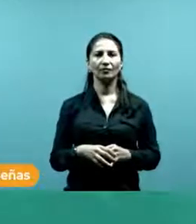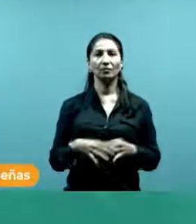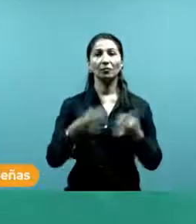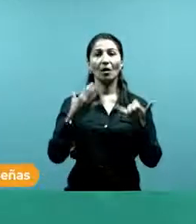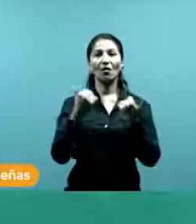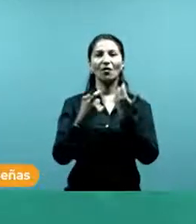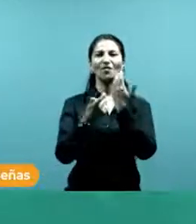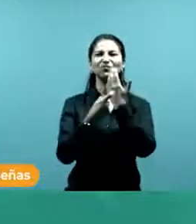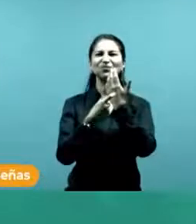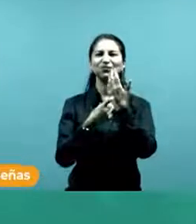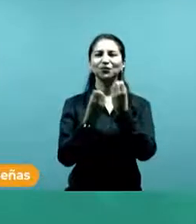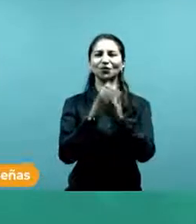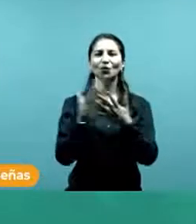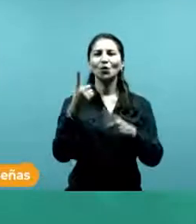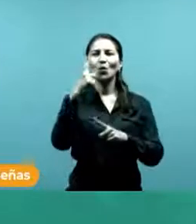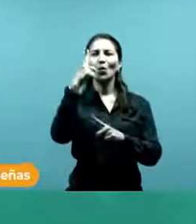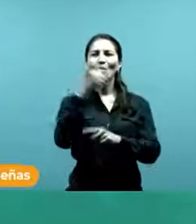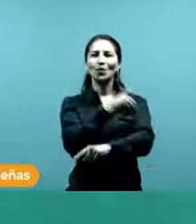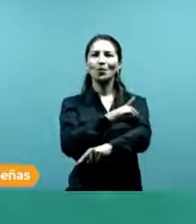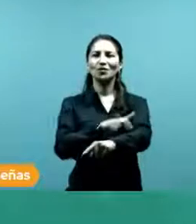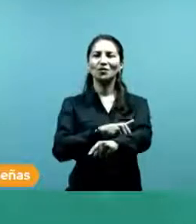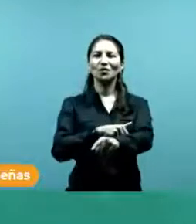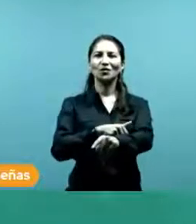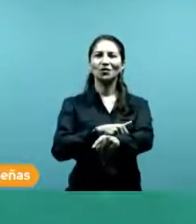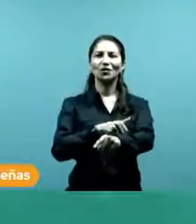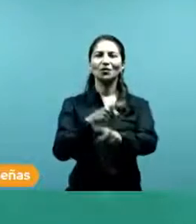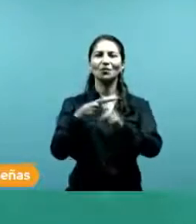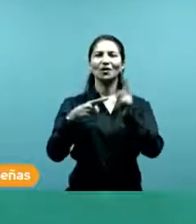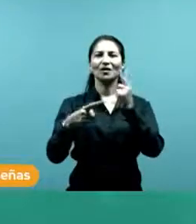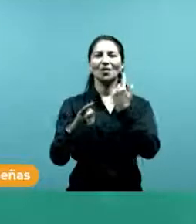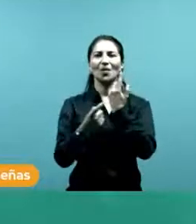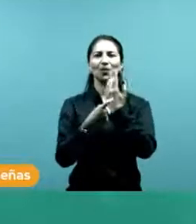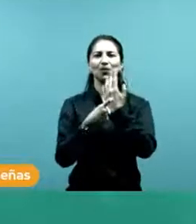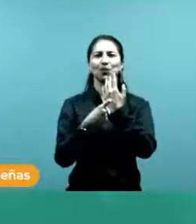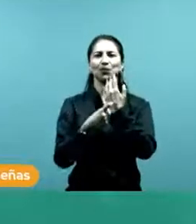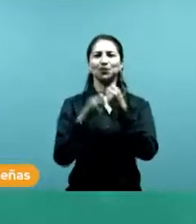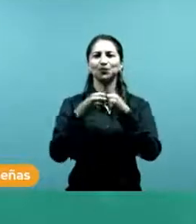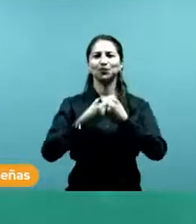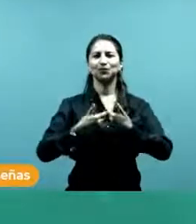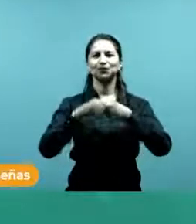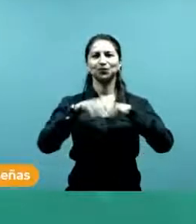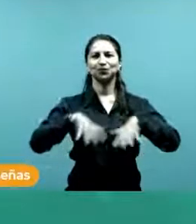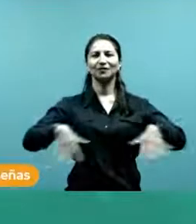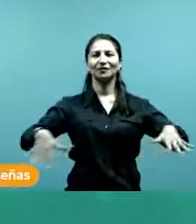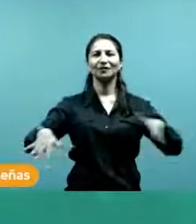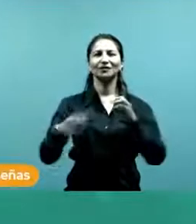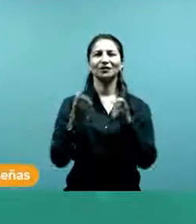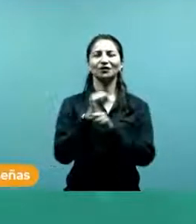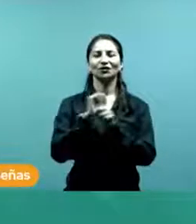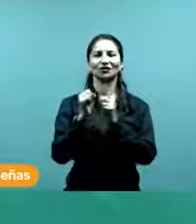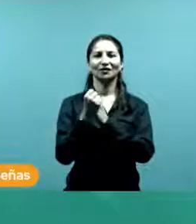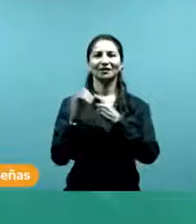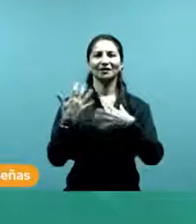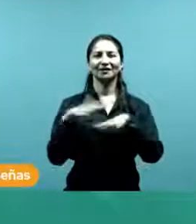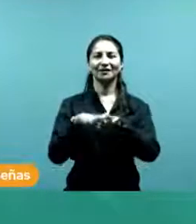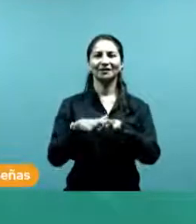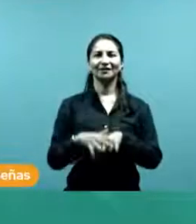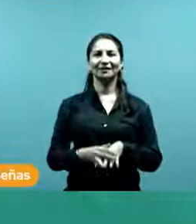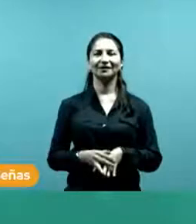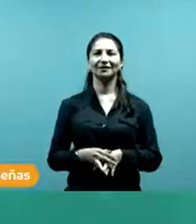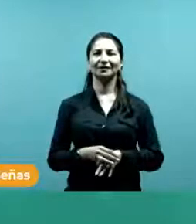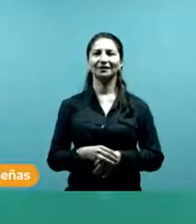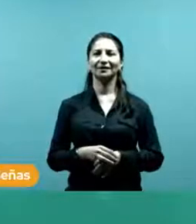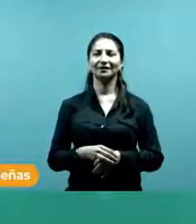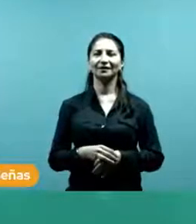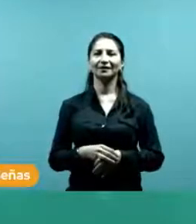y medio de seguidores en redes sociales. And because Auschwitz is the symbol for